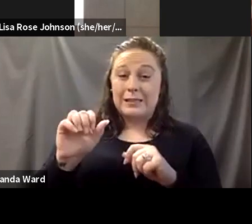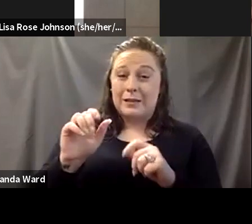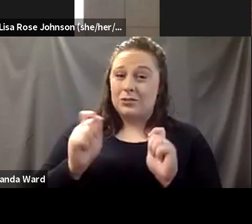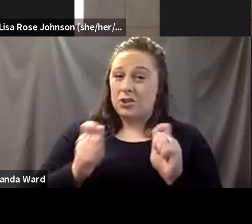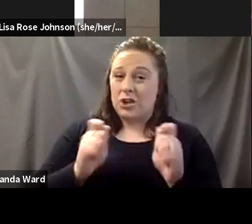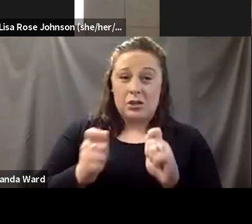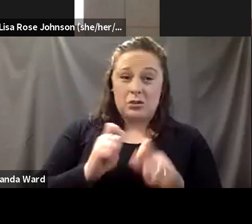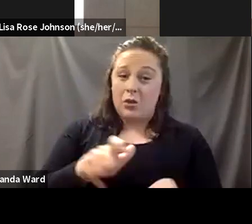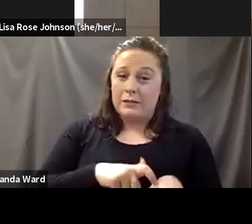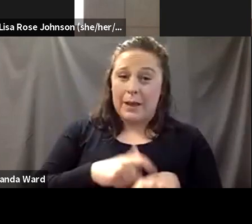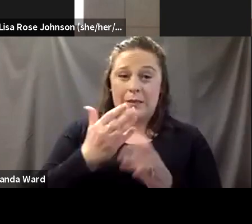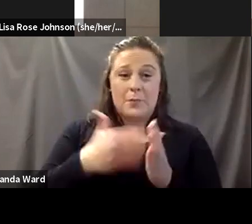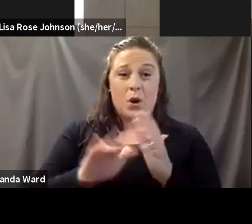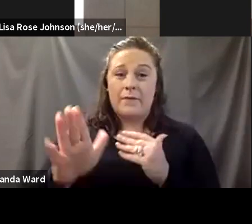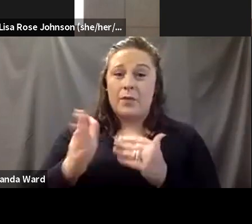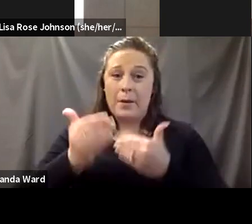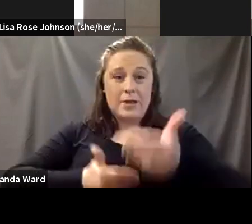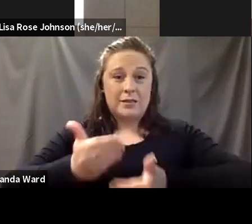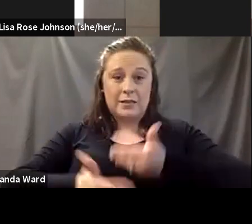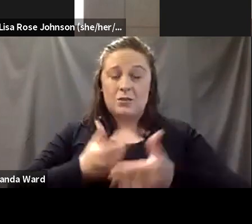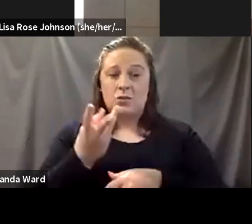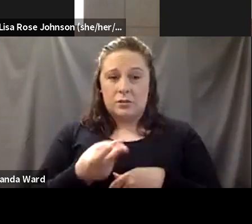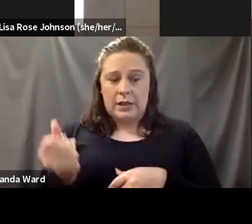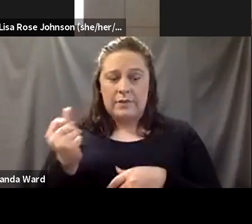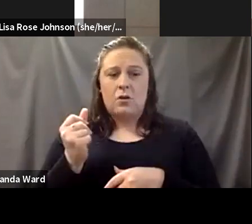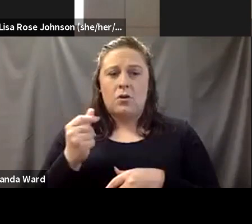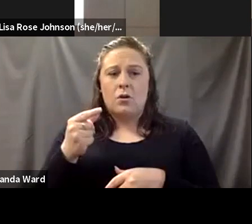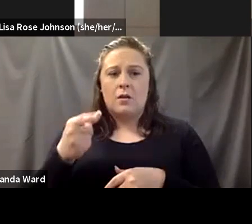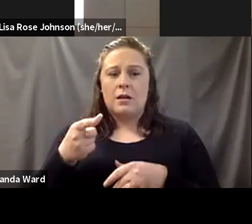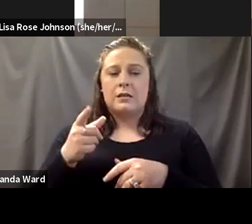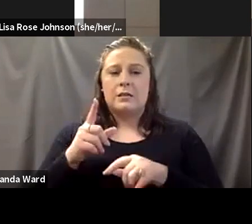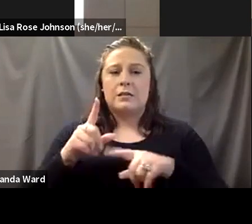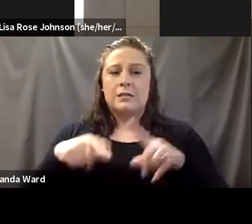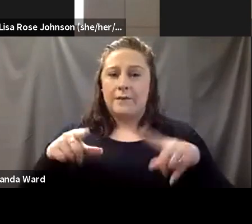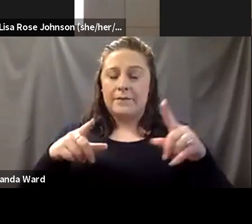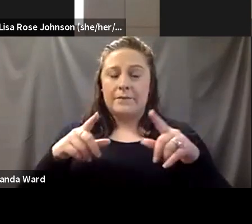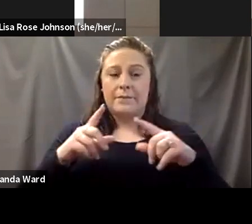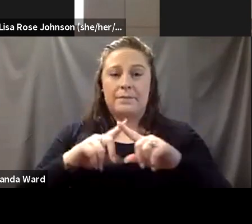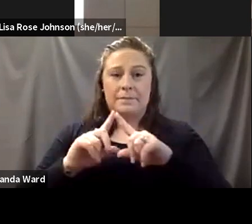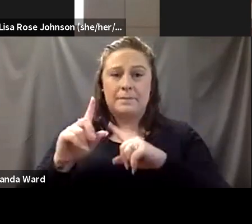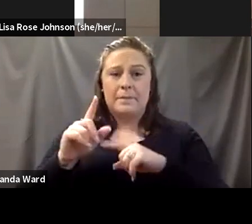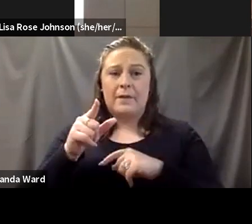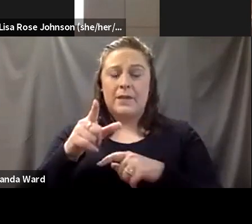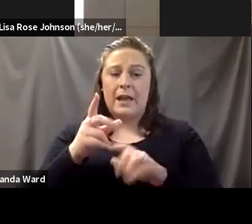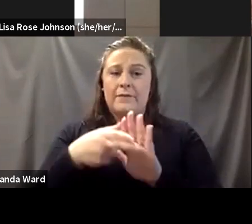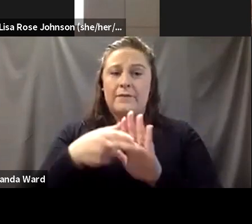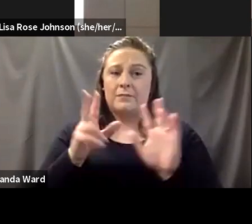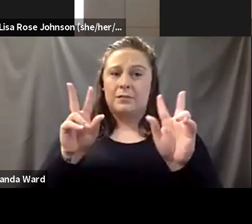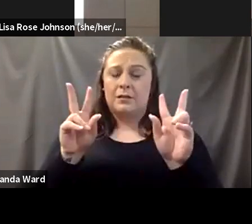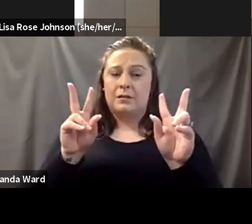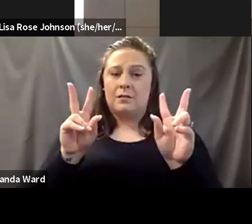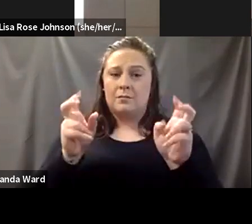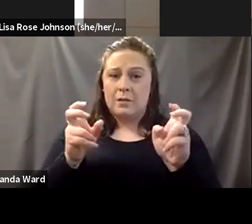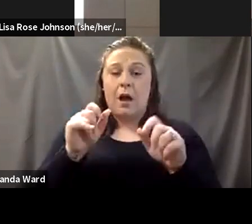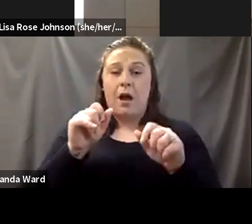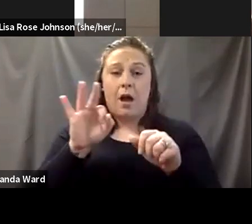process. There are a handful of these variants that the Centers for Disease Control have classified of concern. In